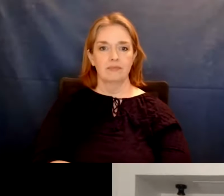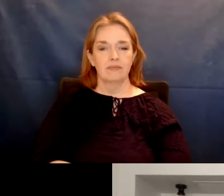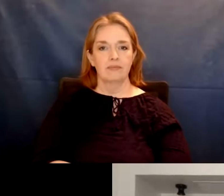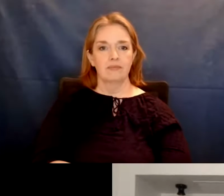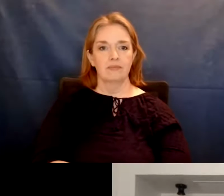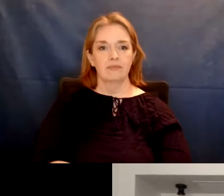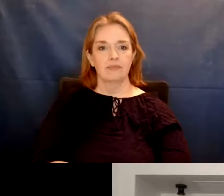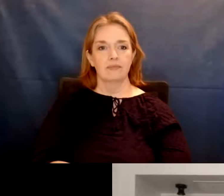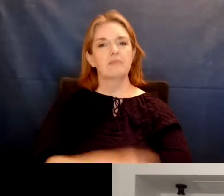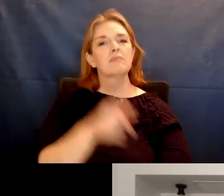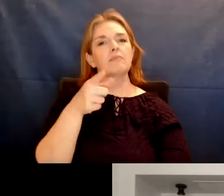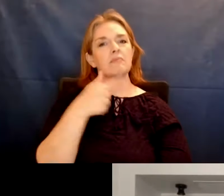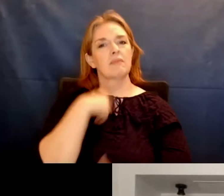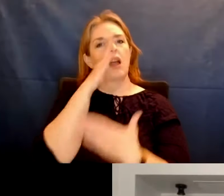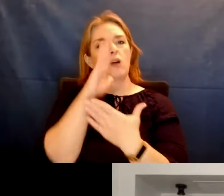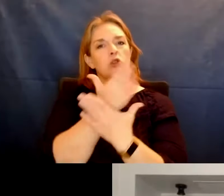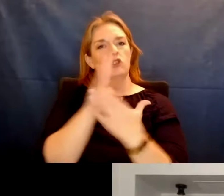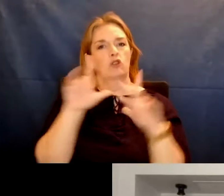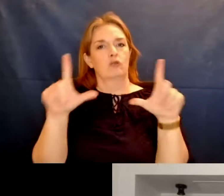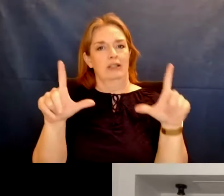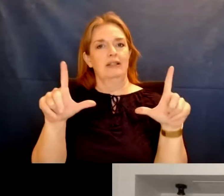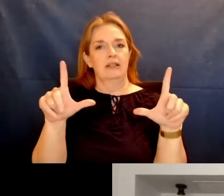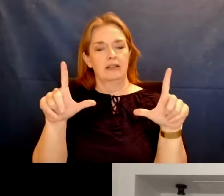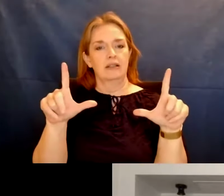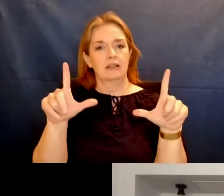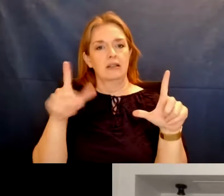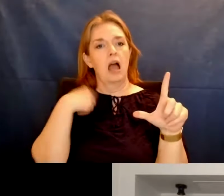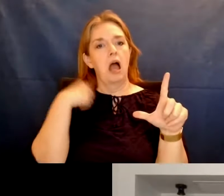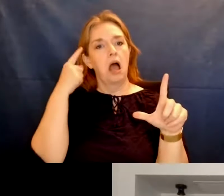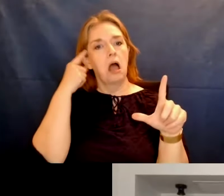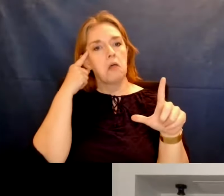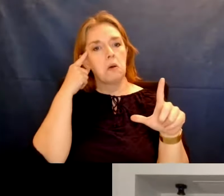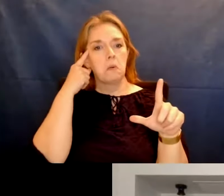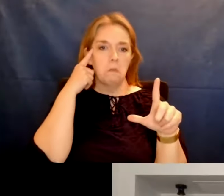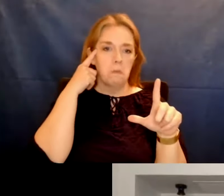I'll share this one too, because I think it's probably